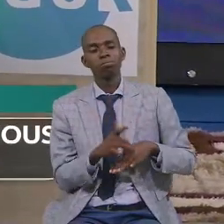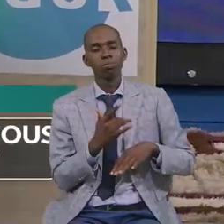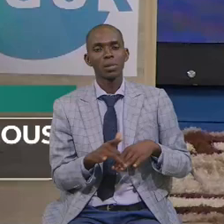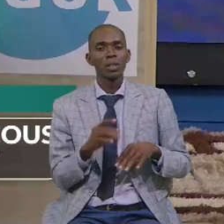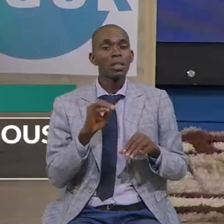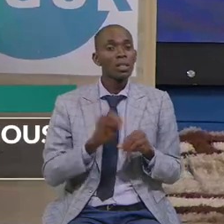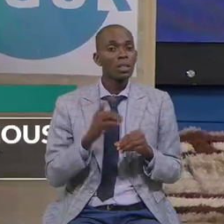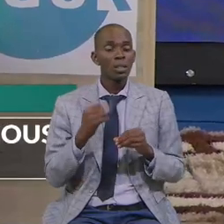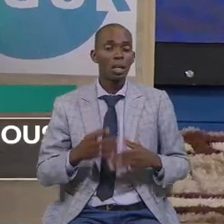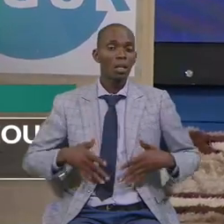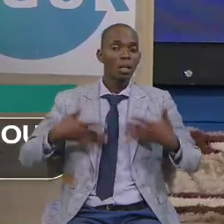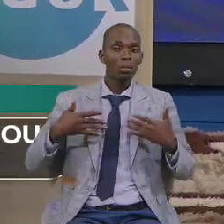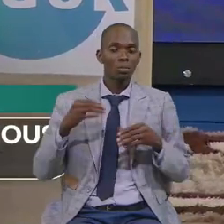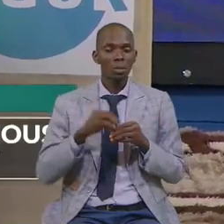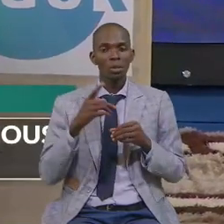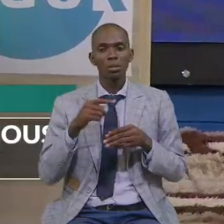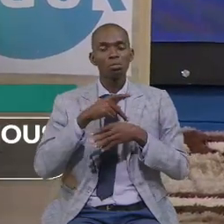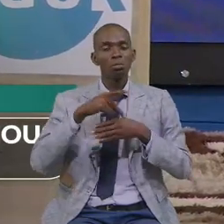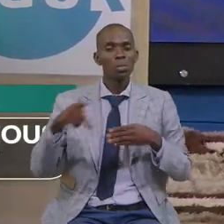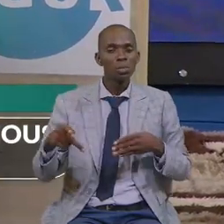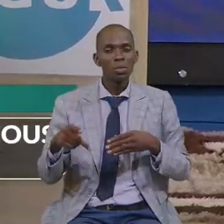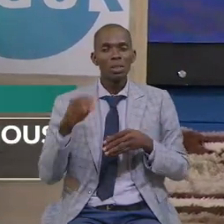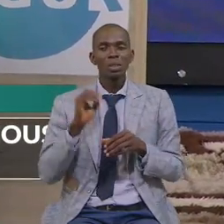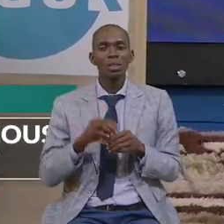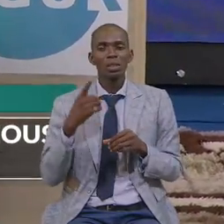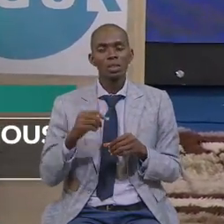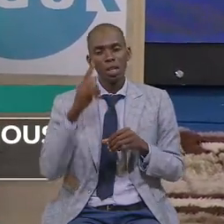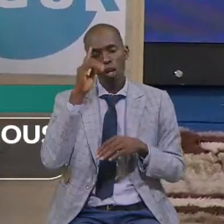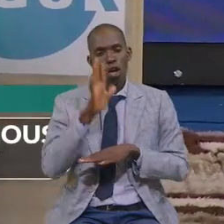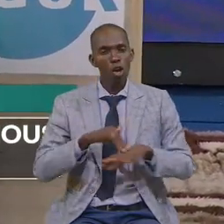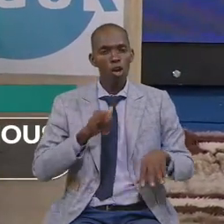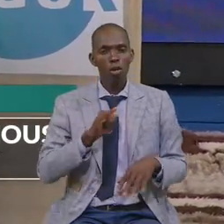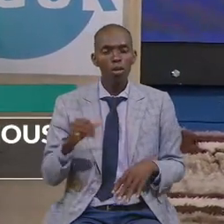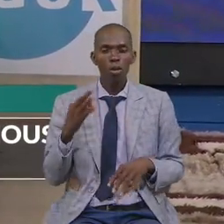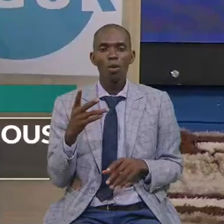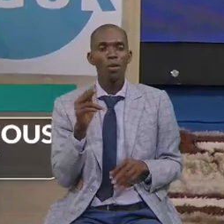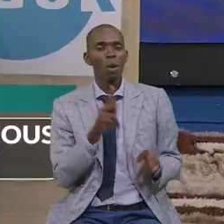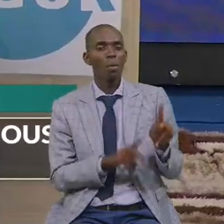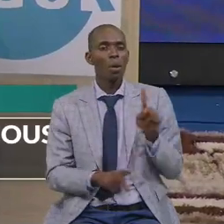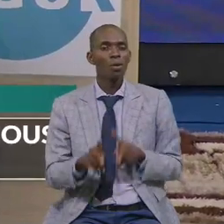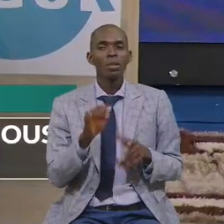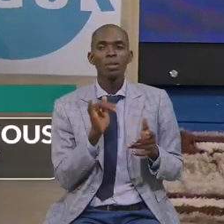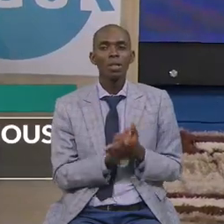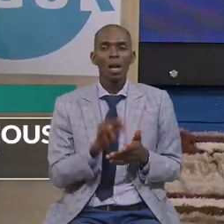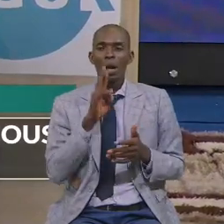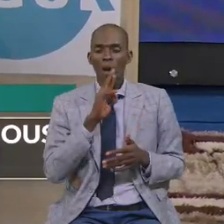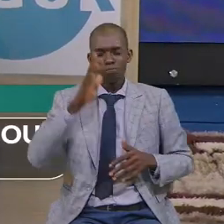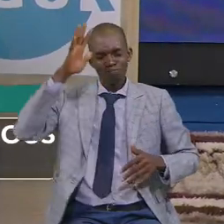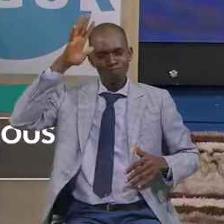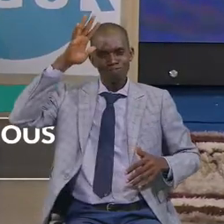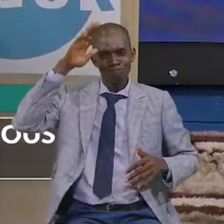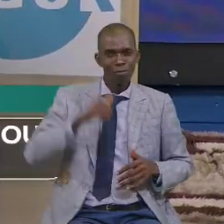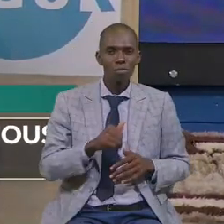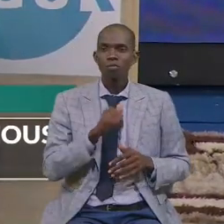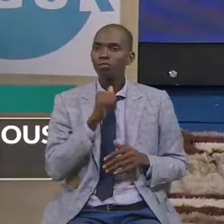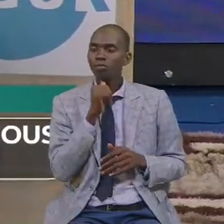life, in the profession, in the calling of the people who are adamantly